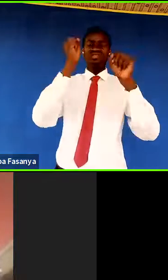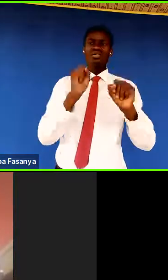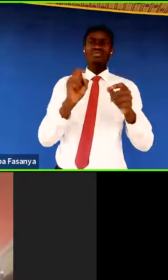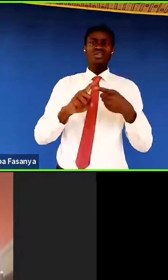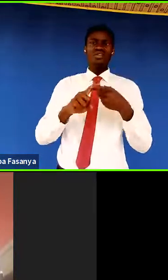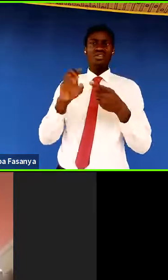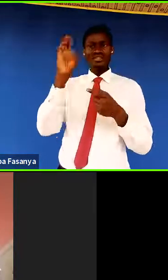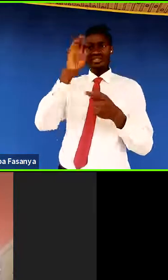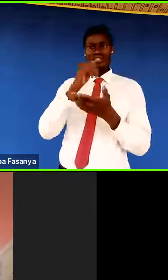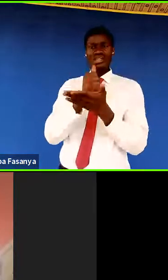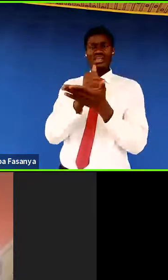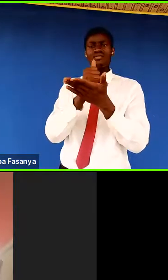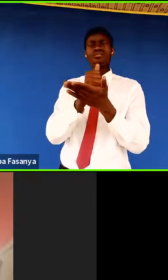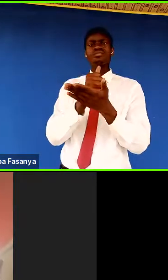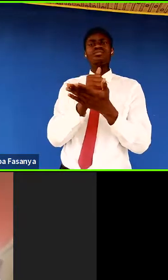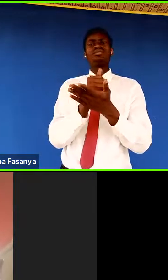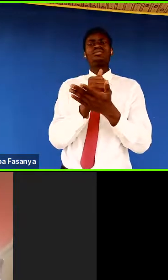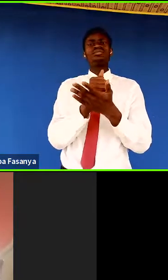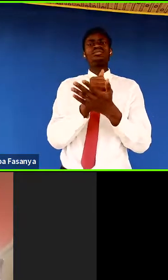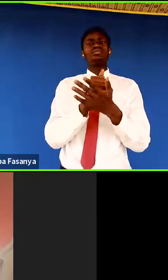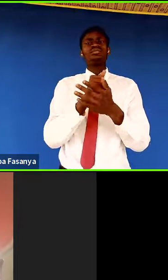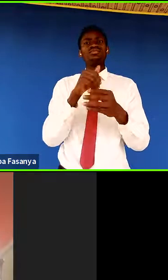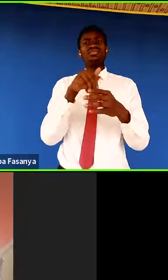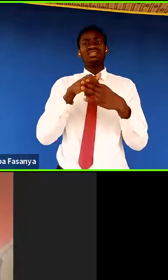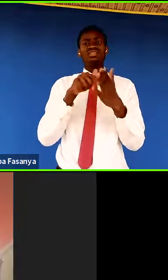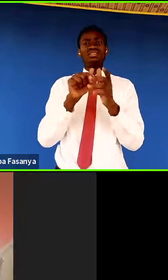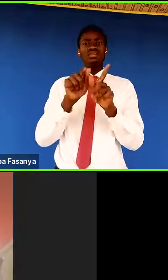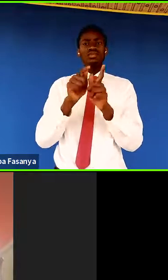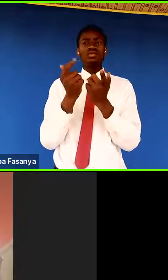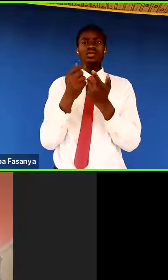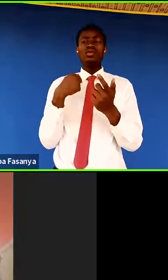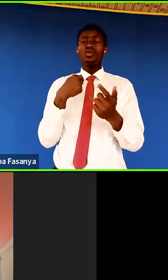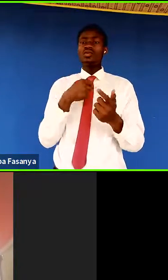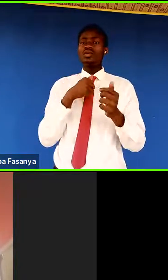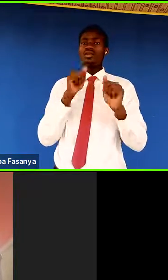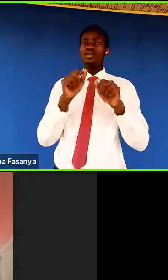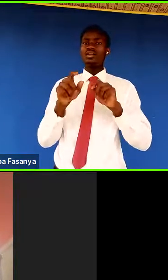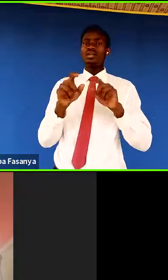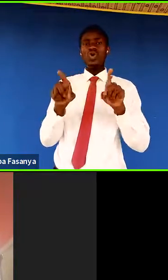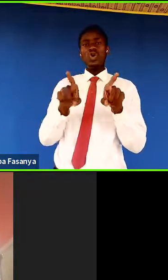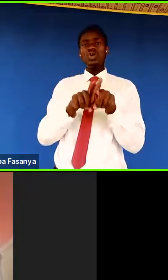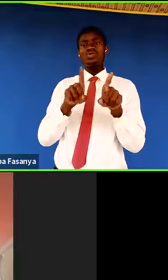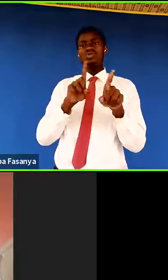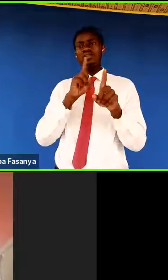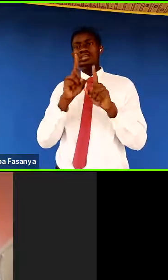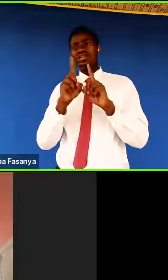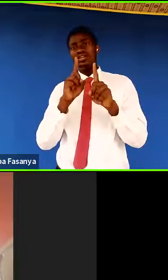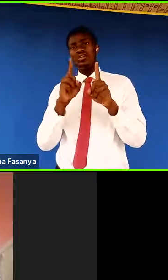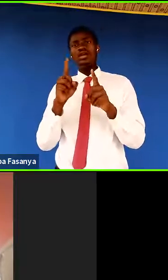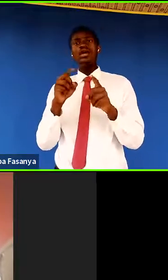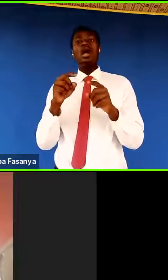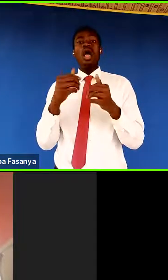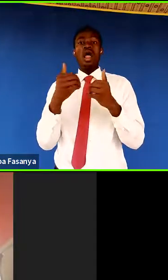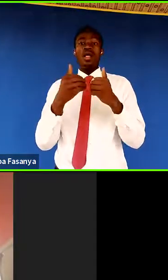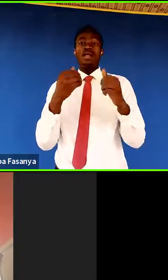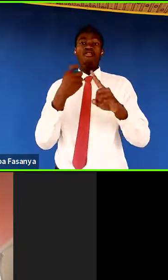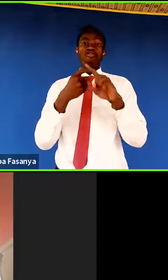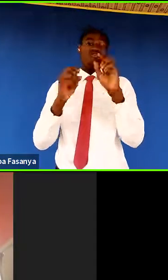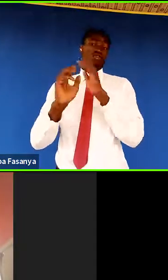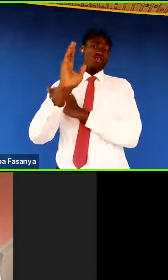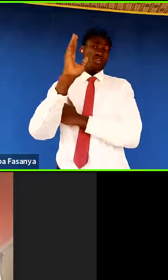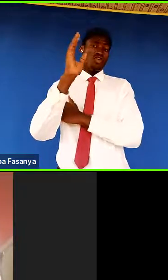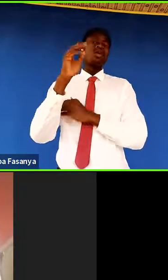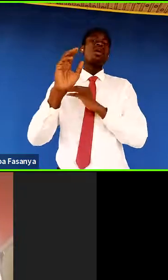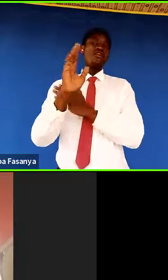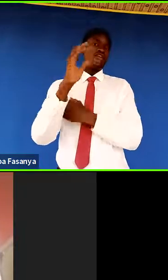into this category. And we can also tell people, apart from the God factor, God has created men and women to help